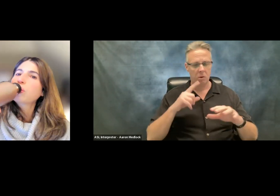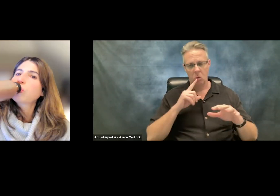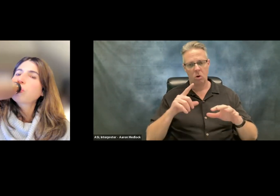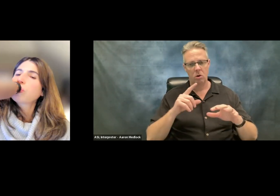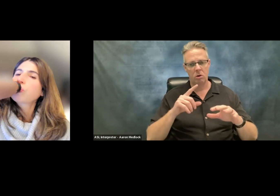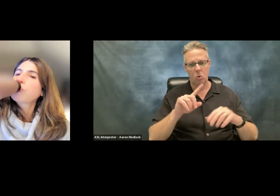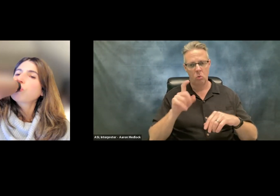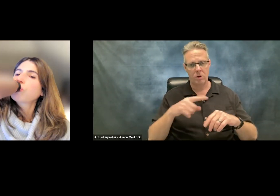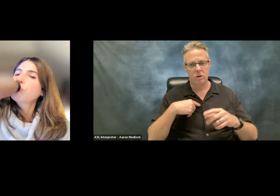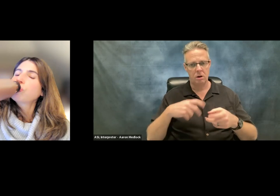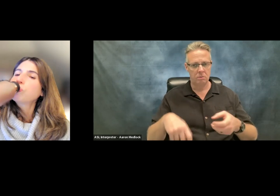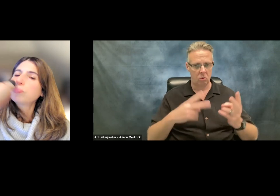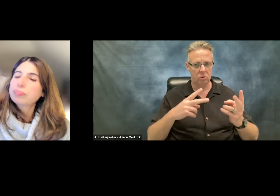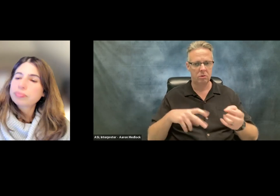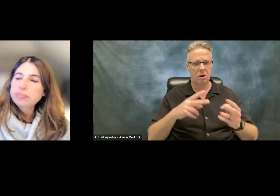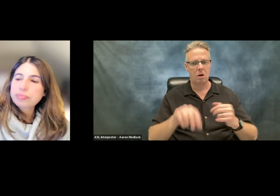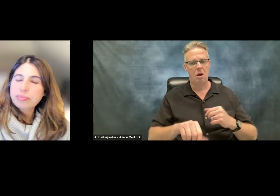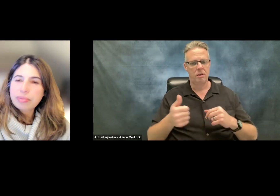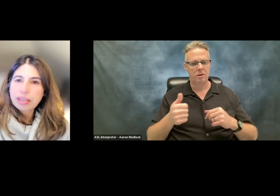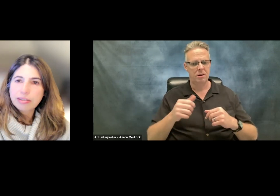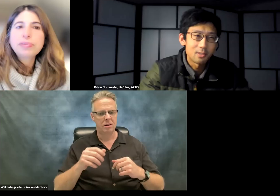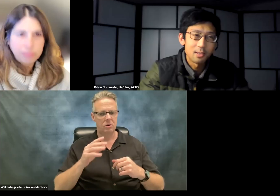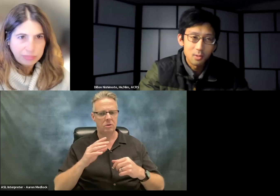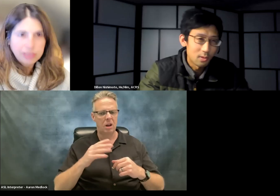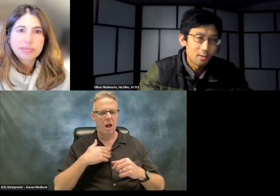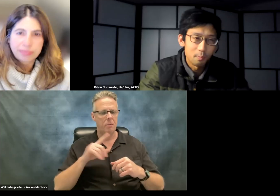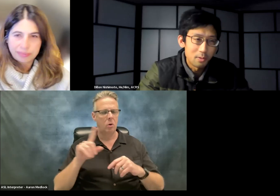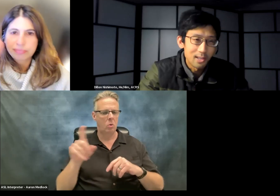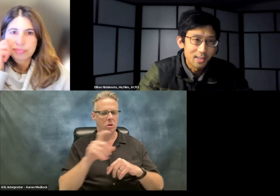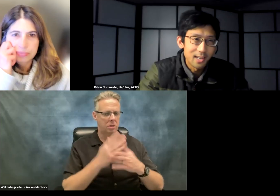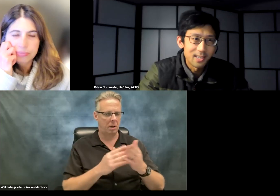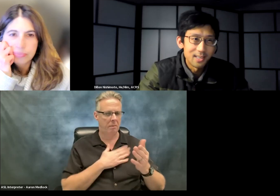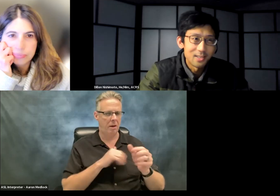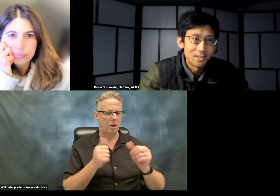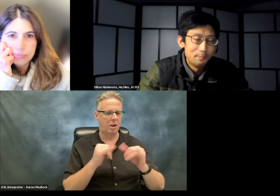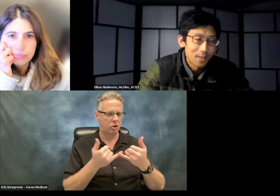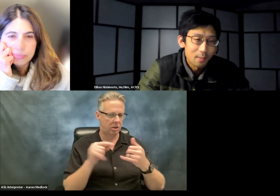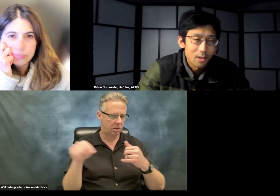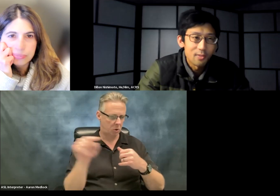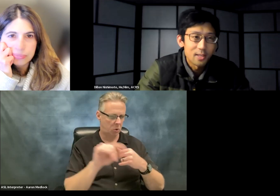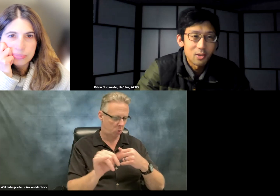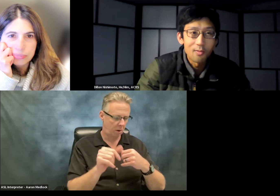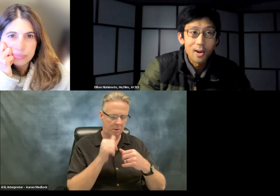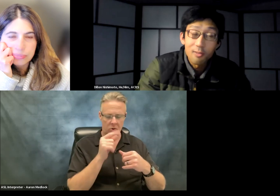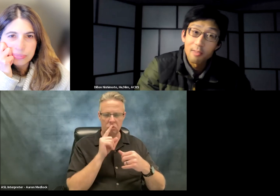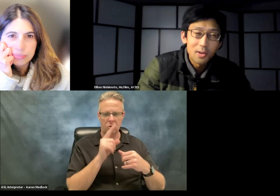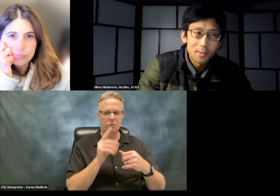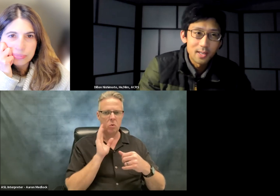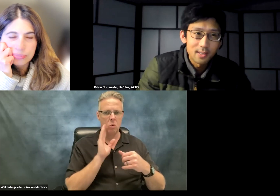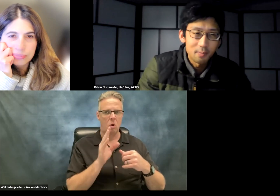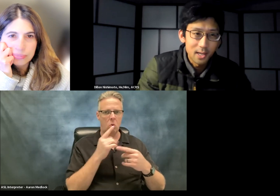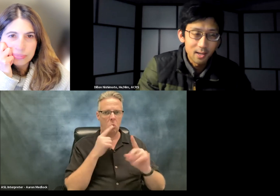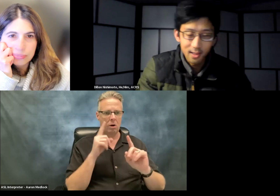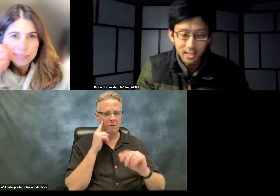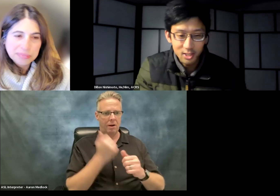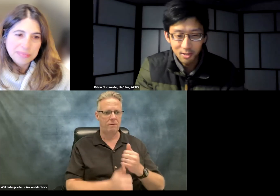these questions to other folks in my agency so to be able to collect that. And so I'm not sure if that's going to work out for everyone, but